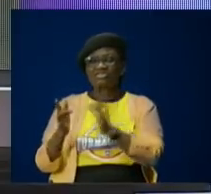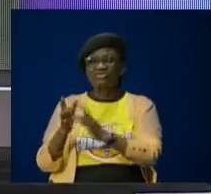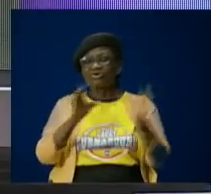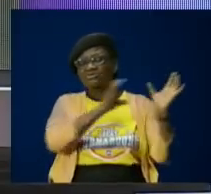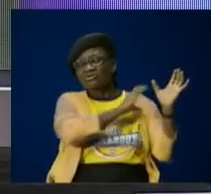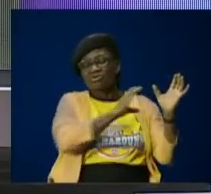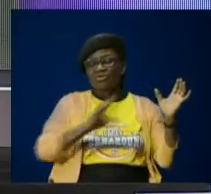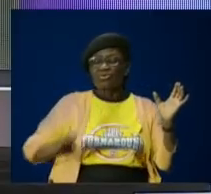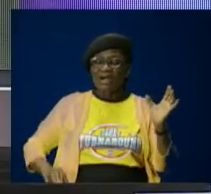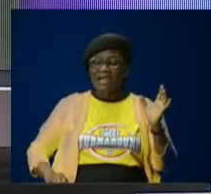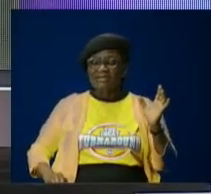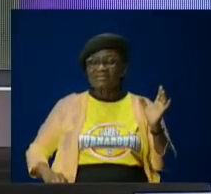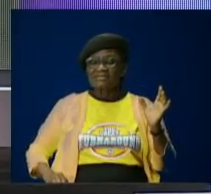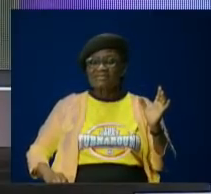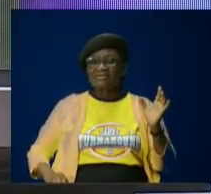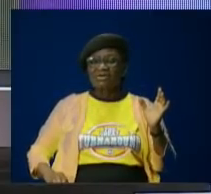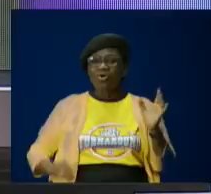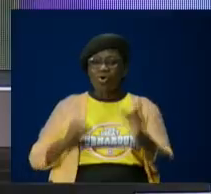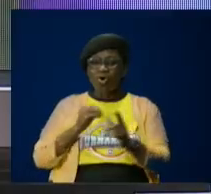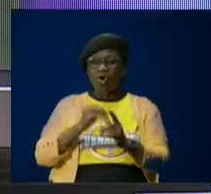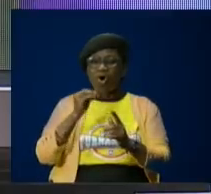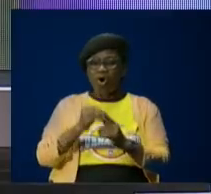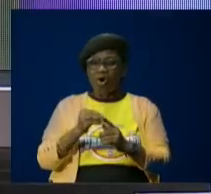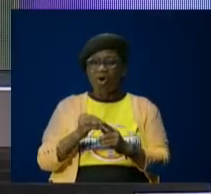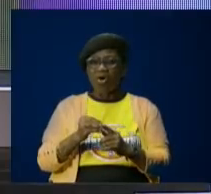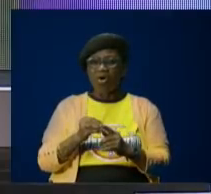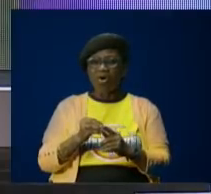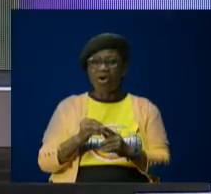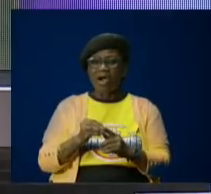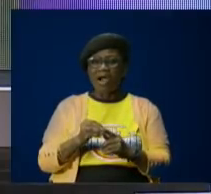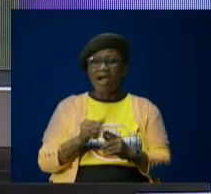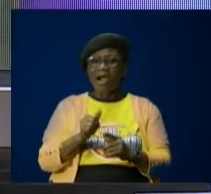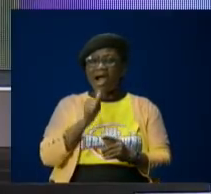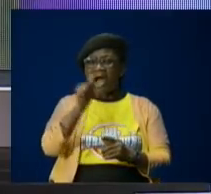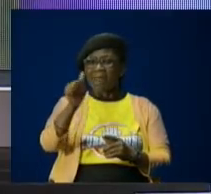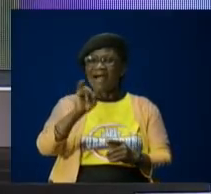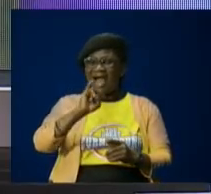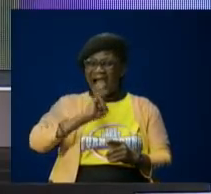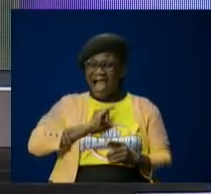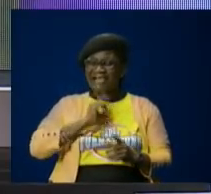Or am I just following a multitude?